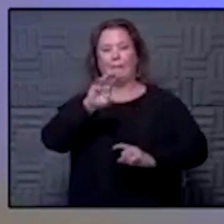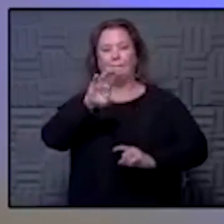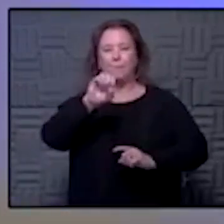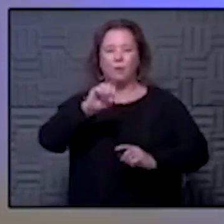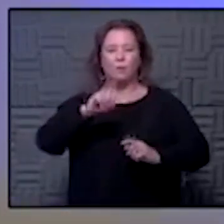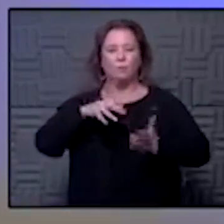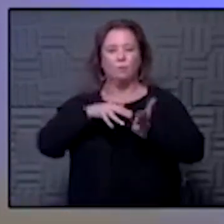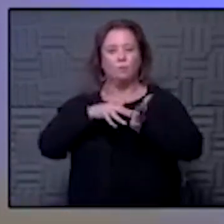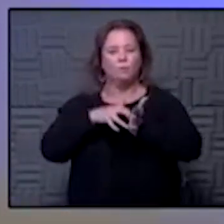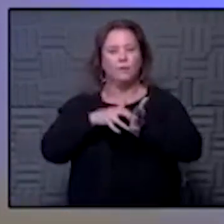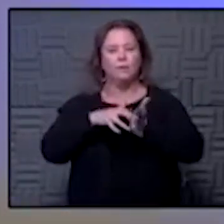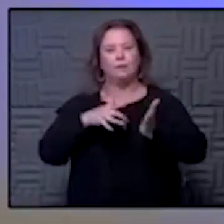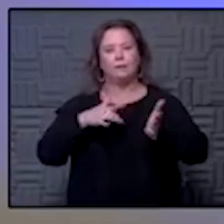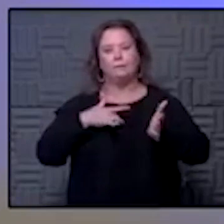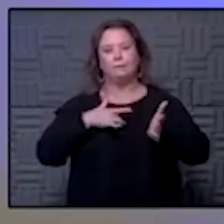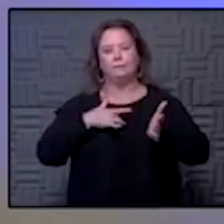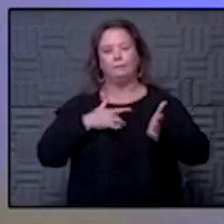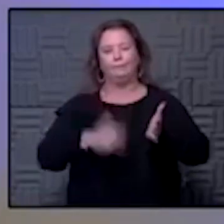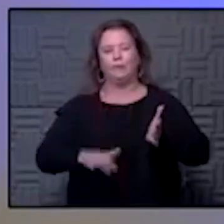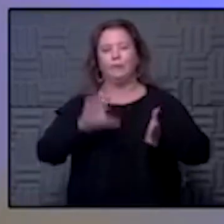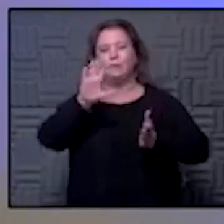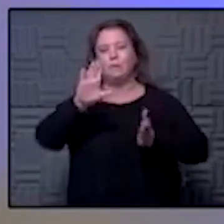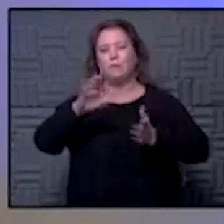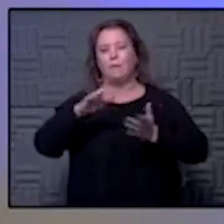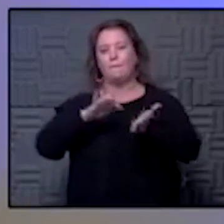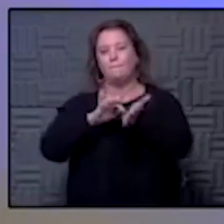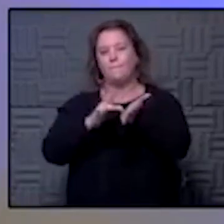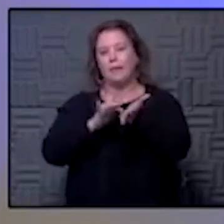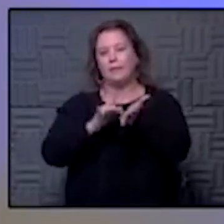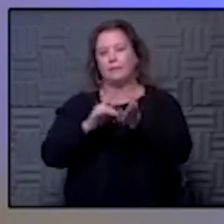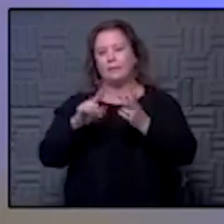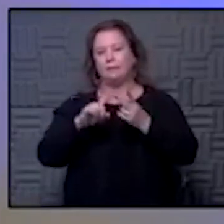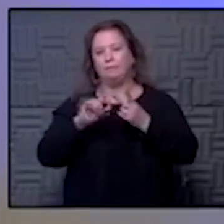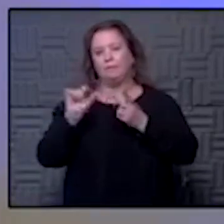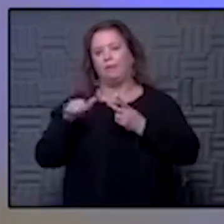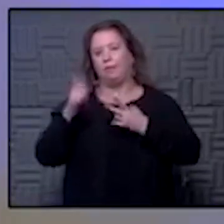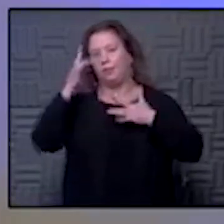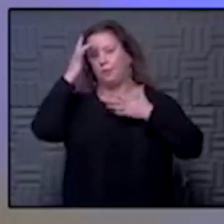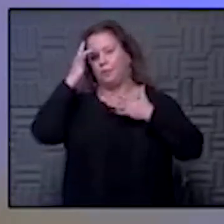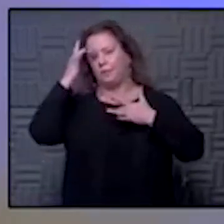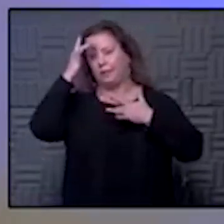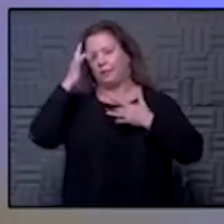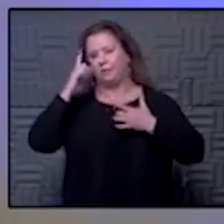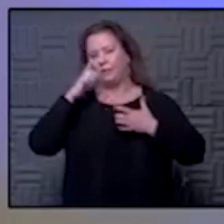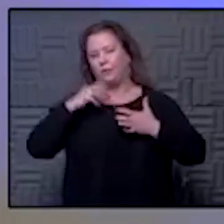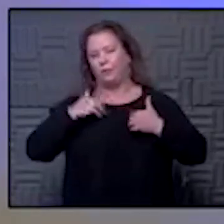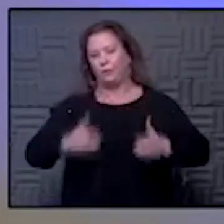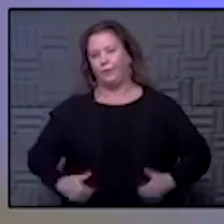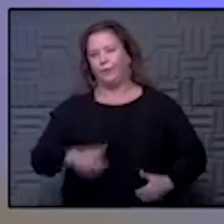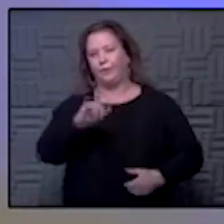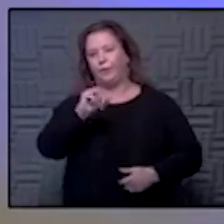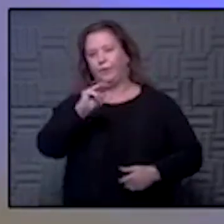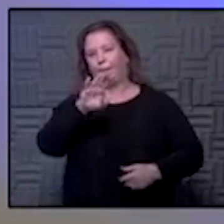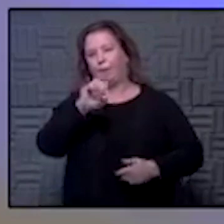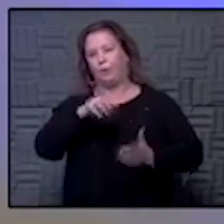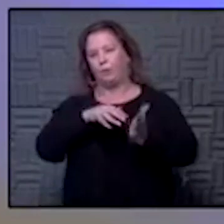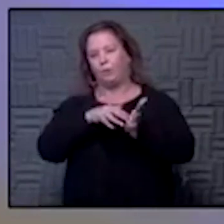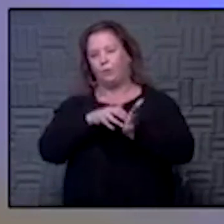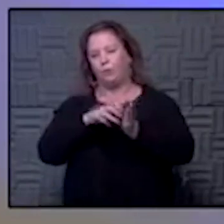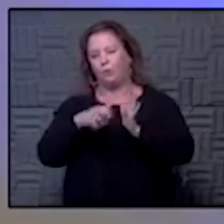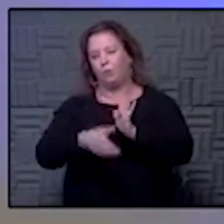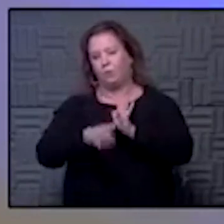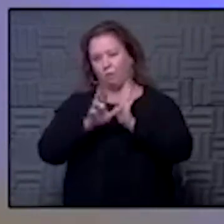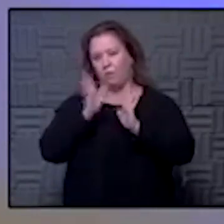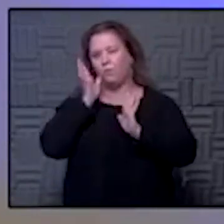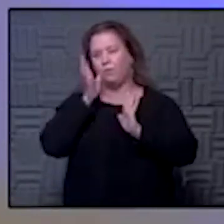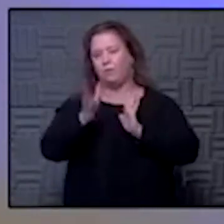depends on what medications you're taking and what underlying disease is causing your immune compromised status. That's something we will review with you as